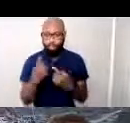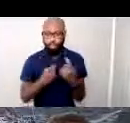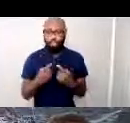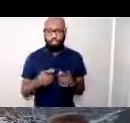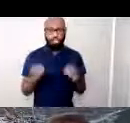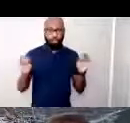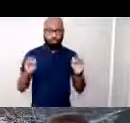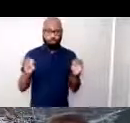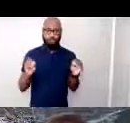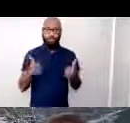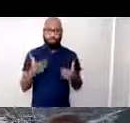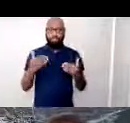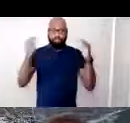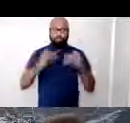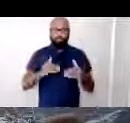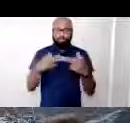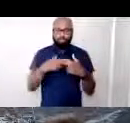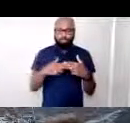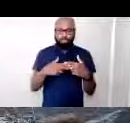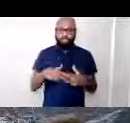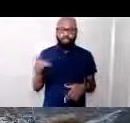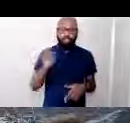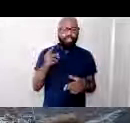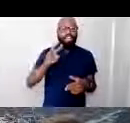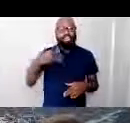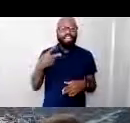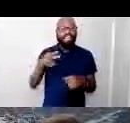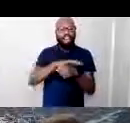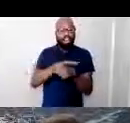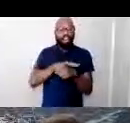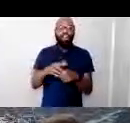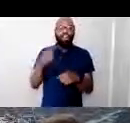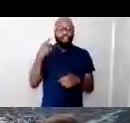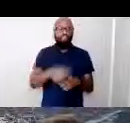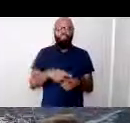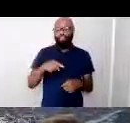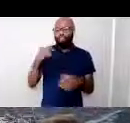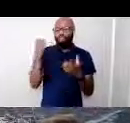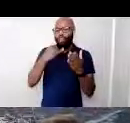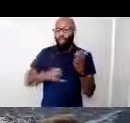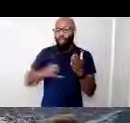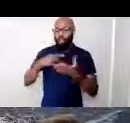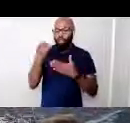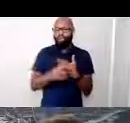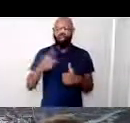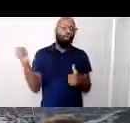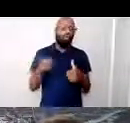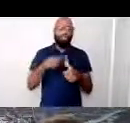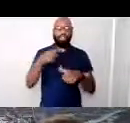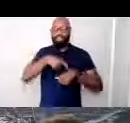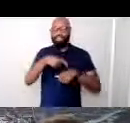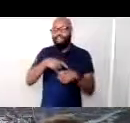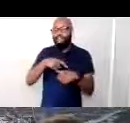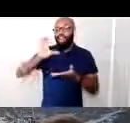second area of funding for arts projects. You know, these are the one-time capital projects. So, you know, we're going to